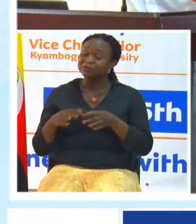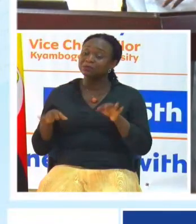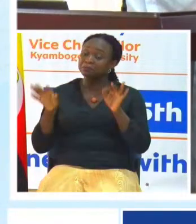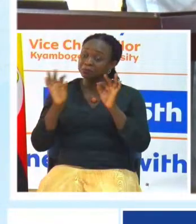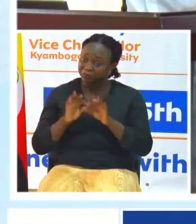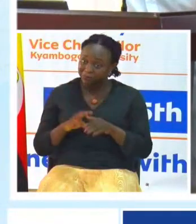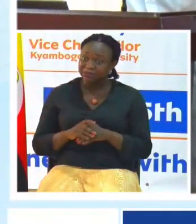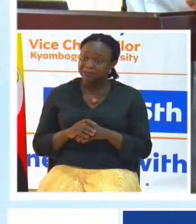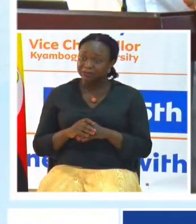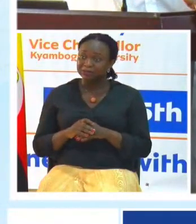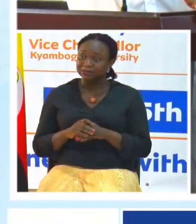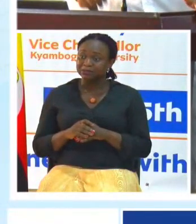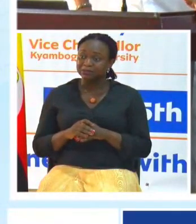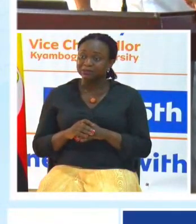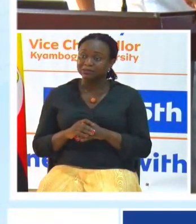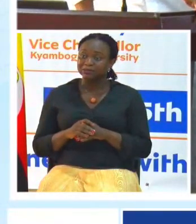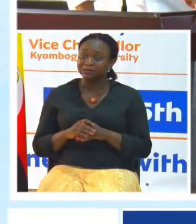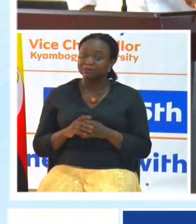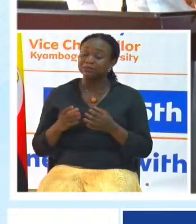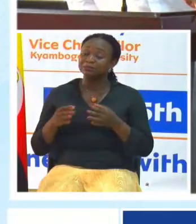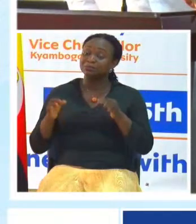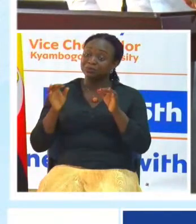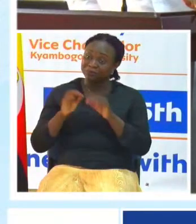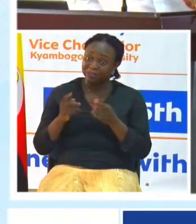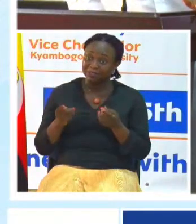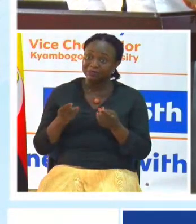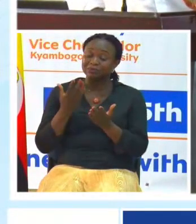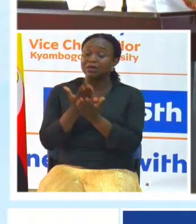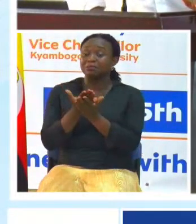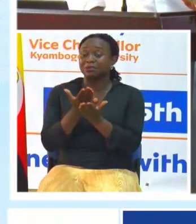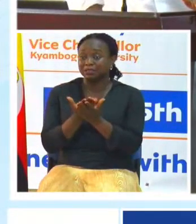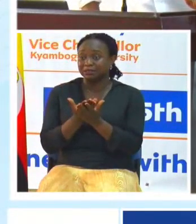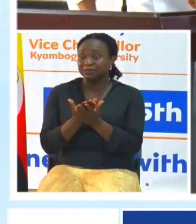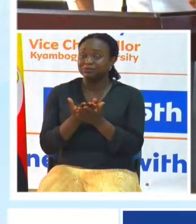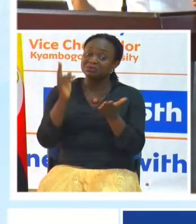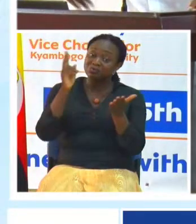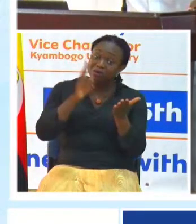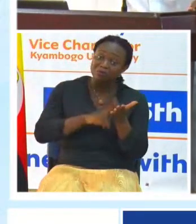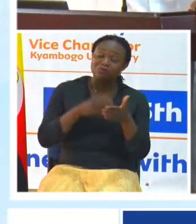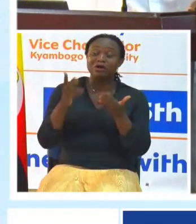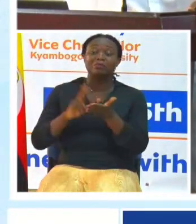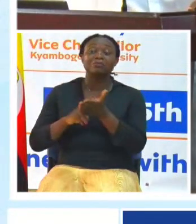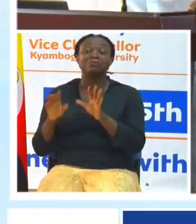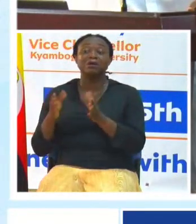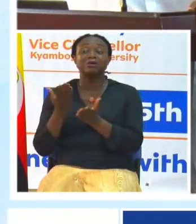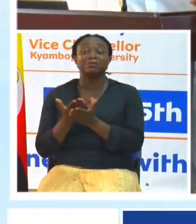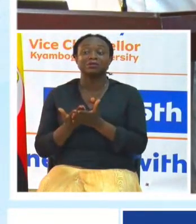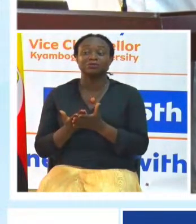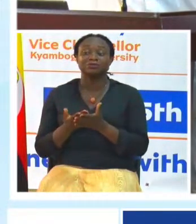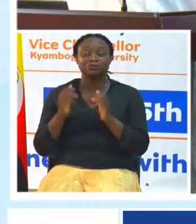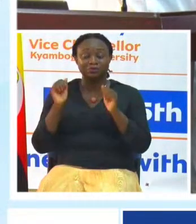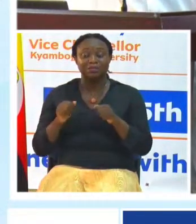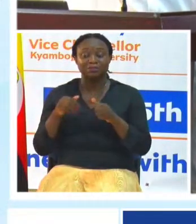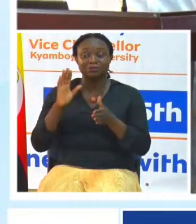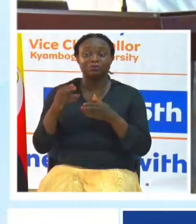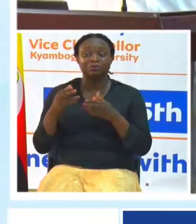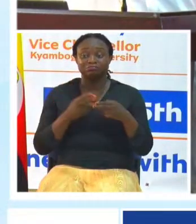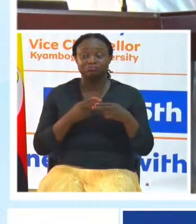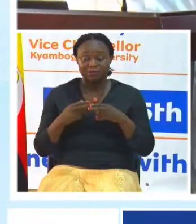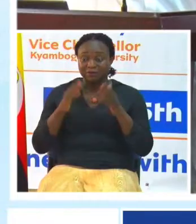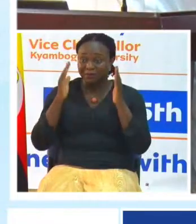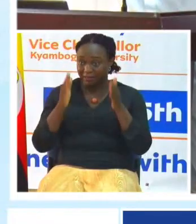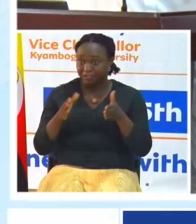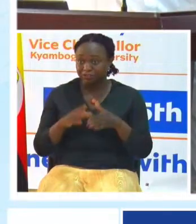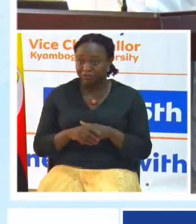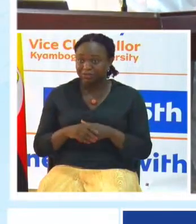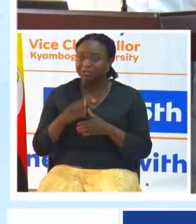your getting of an assistantship or scholarship, okay? So you have to really pay attention. So basically they